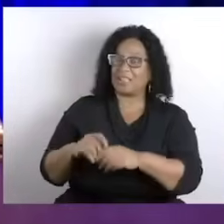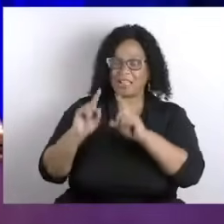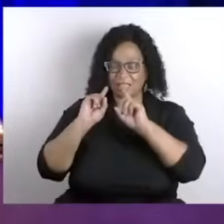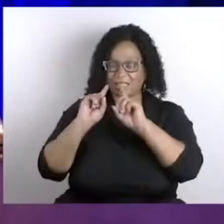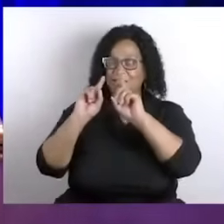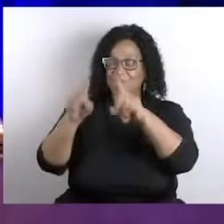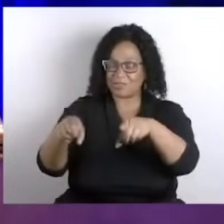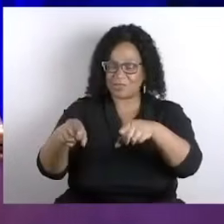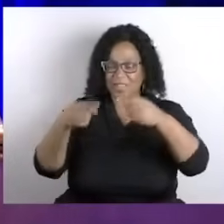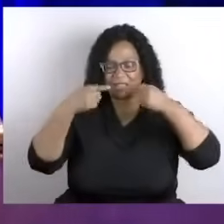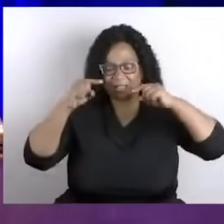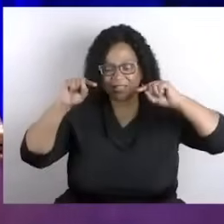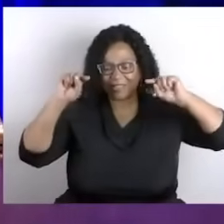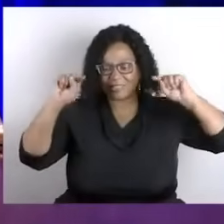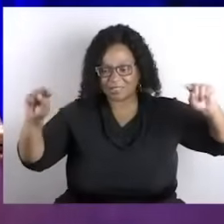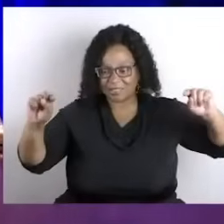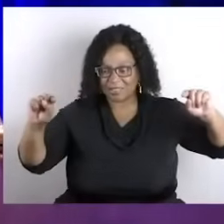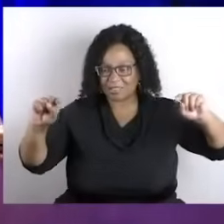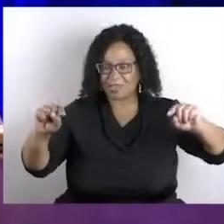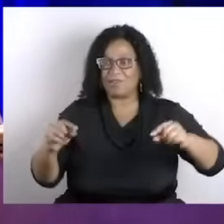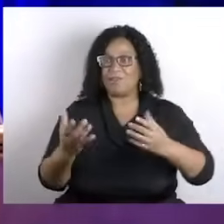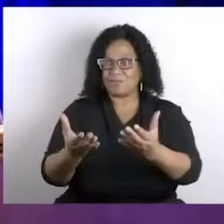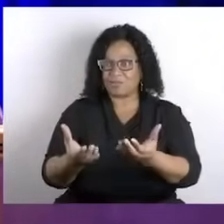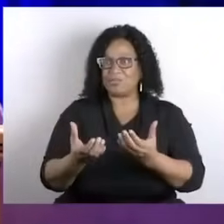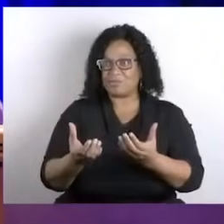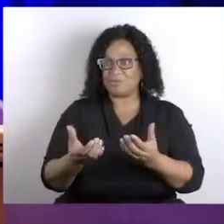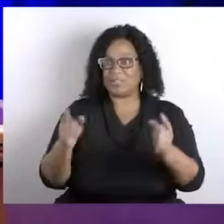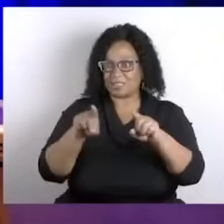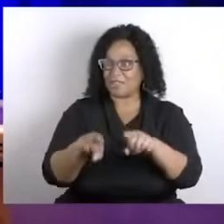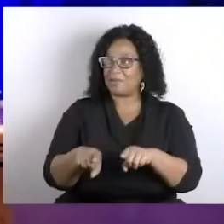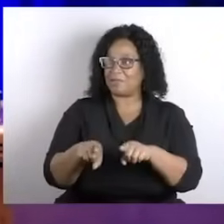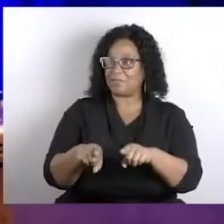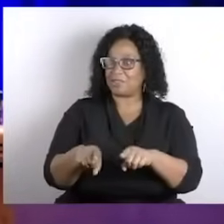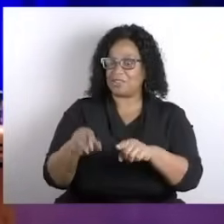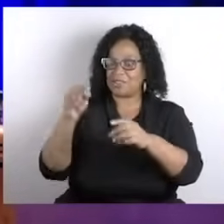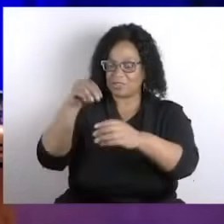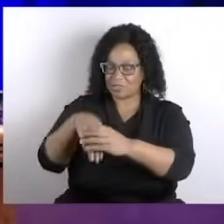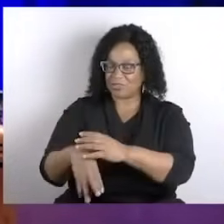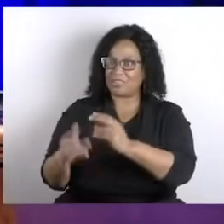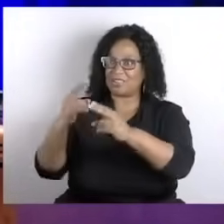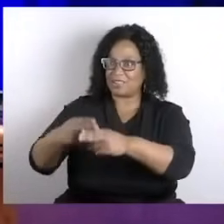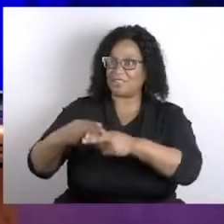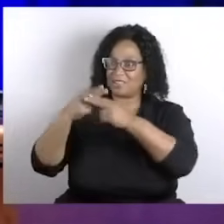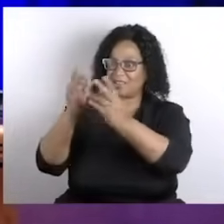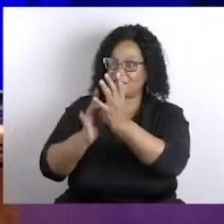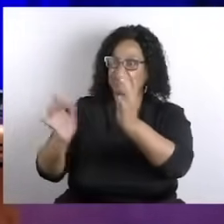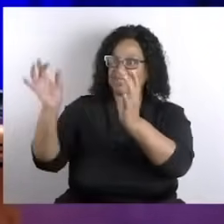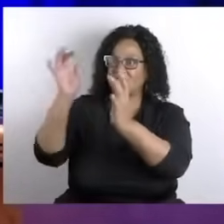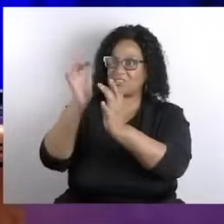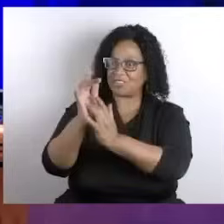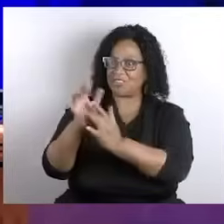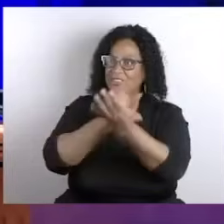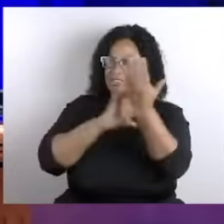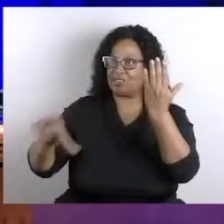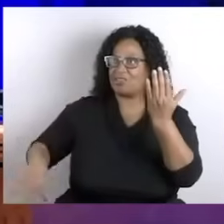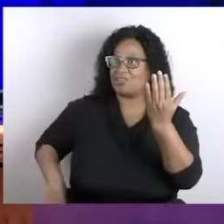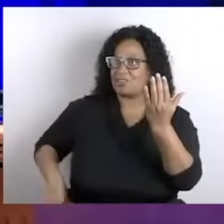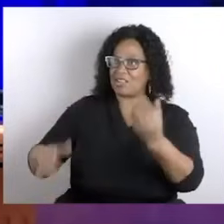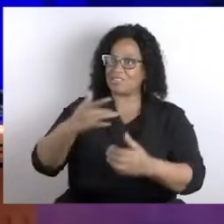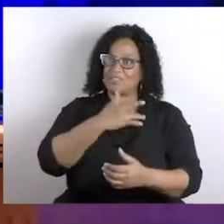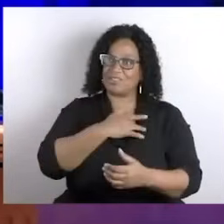accomplishing what you sent it out to accomplish. So in the name of Jesus Christ, will you work on the hearts, the spirits, the minds of your